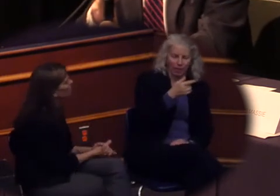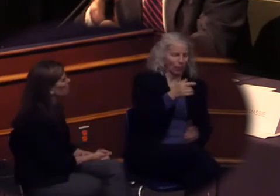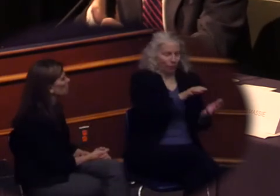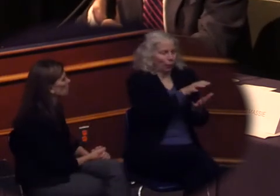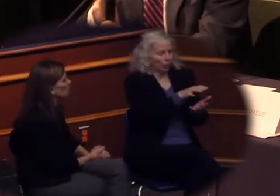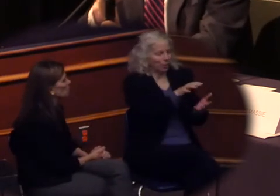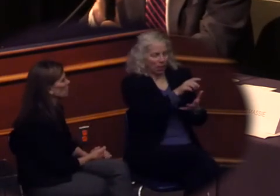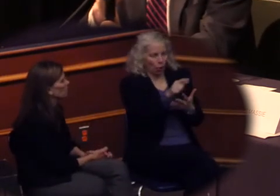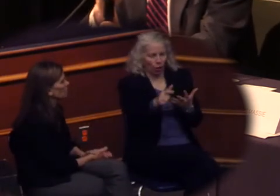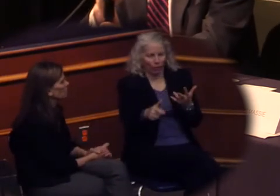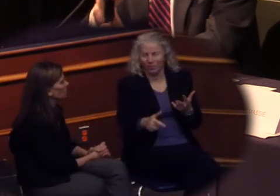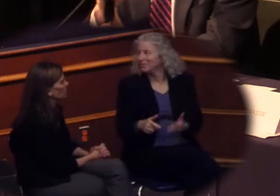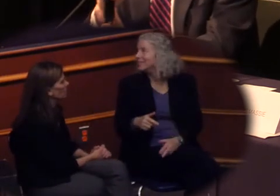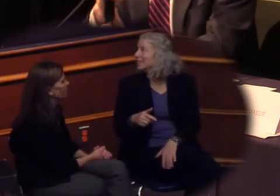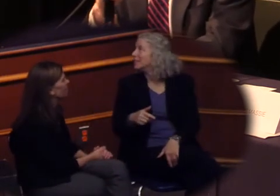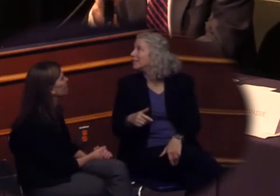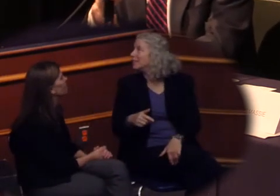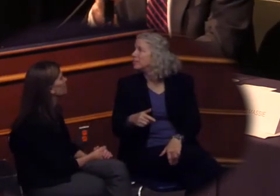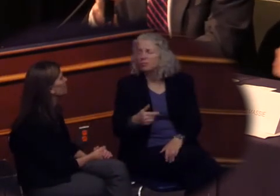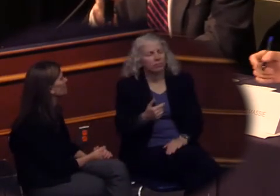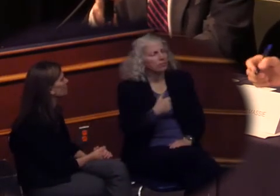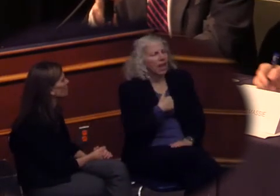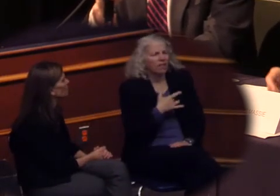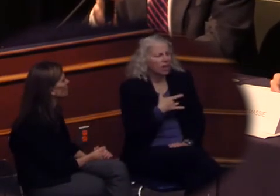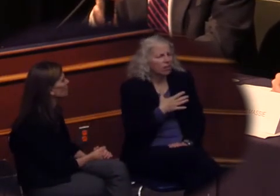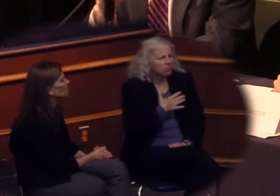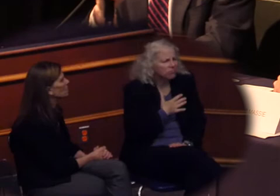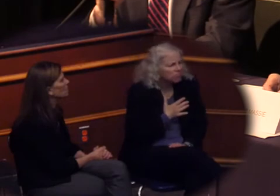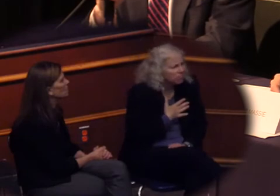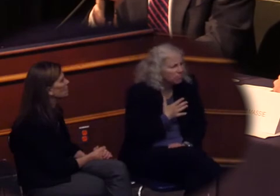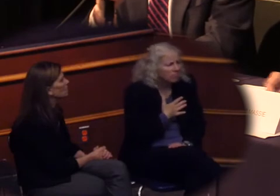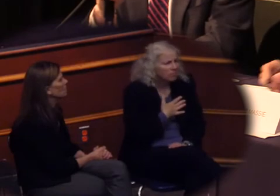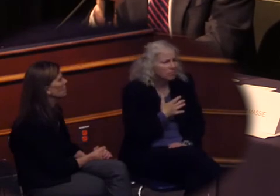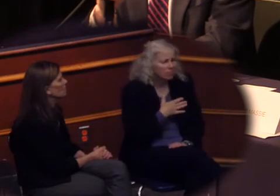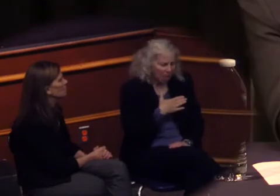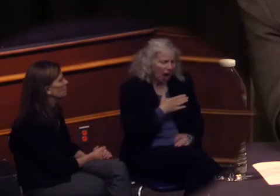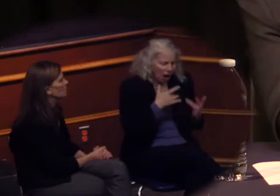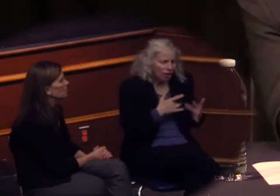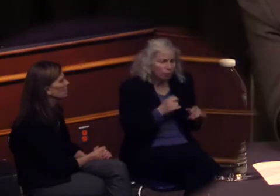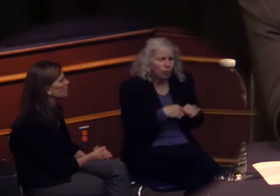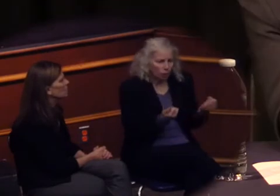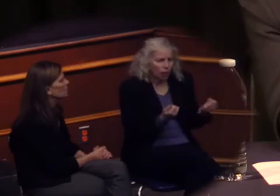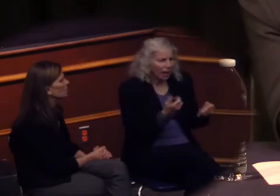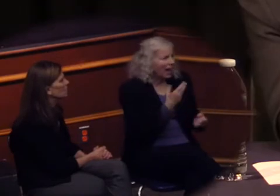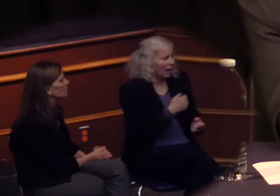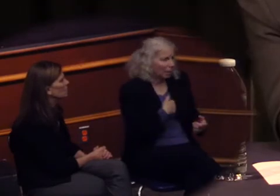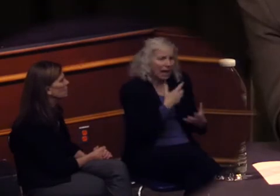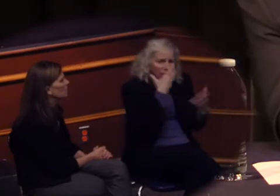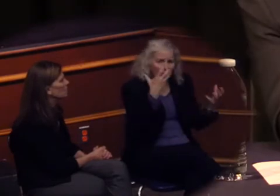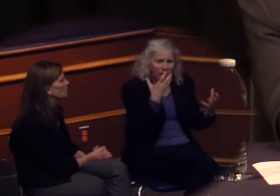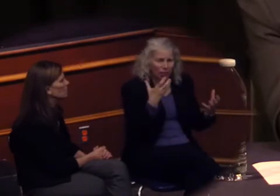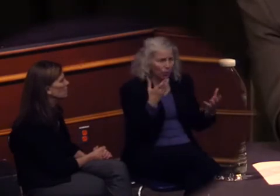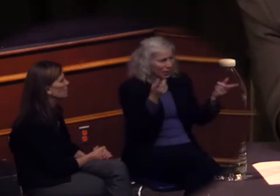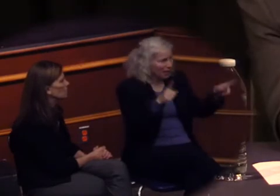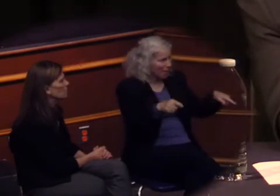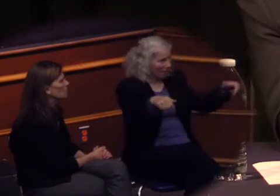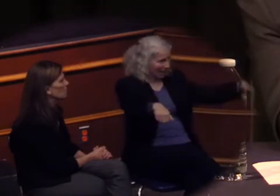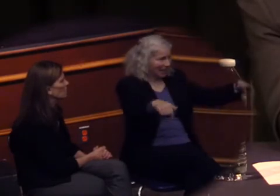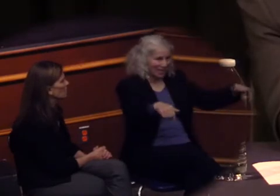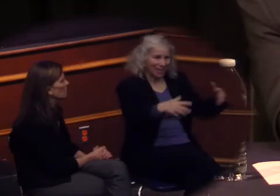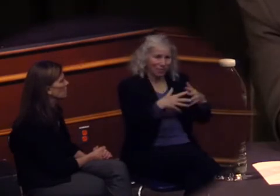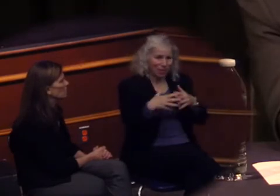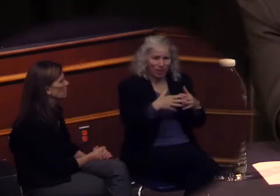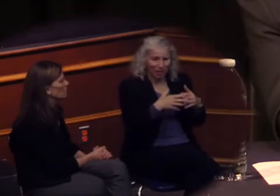So I am heartbroken and very angry about the state of our nation on this issue.